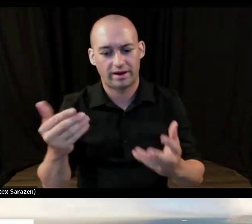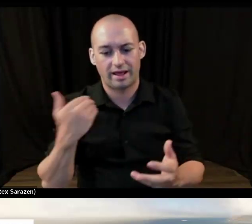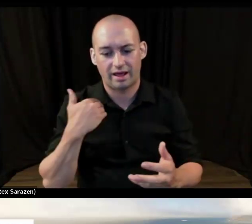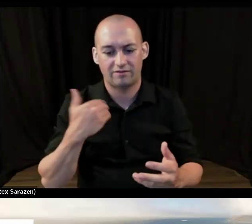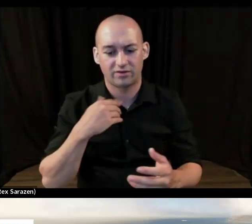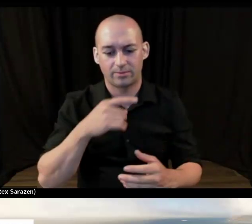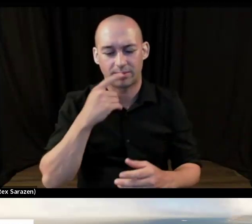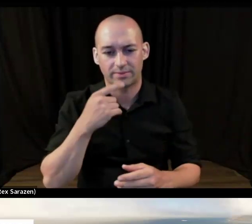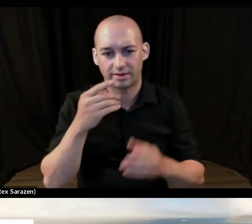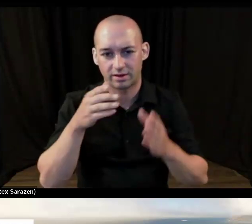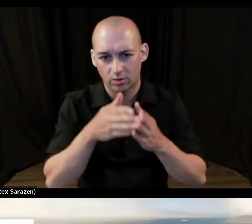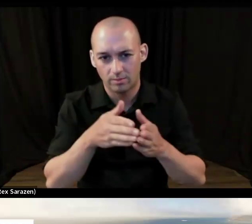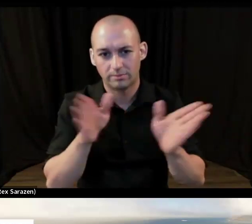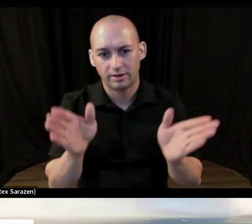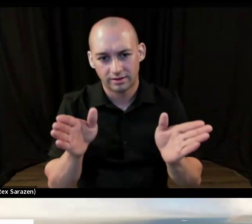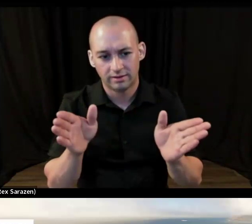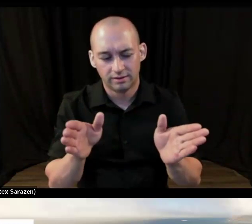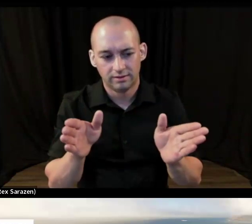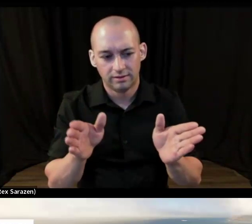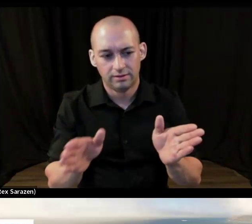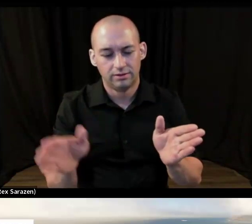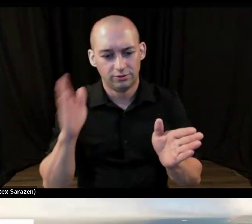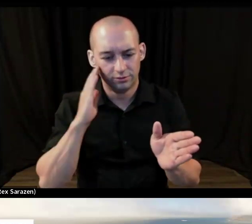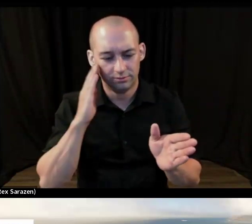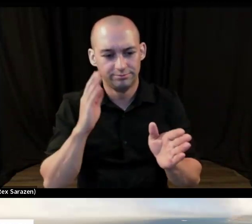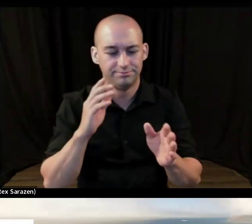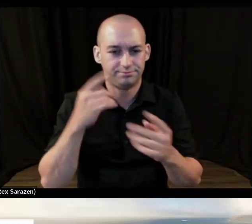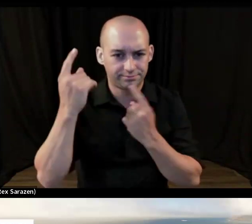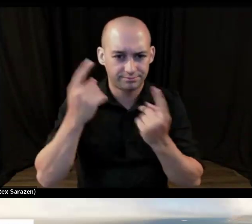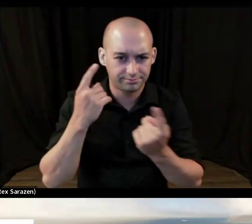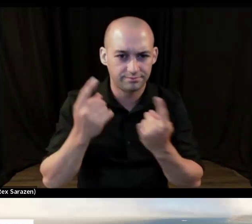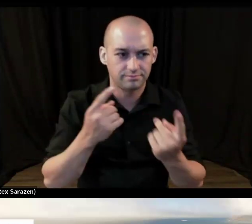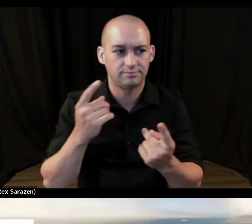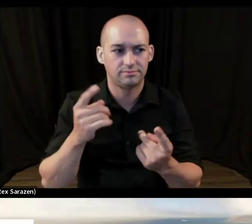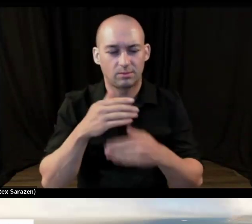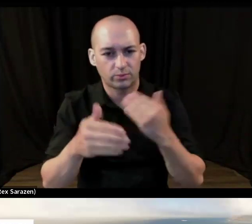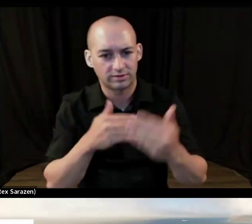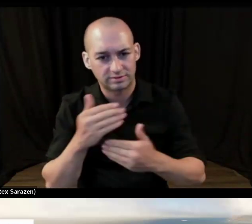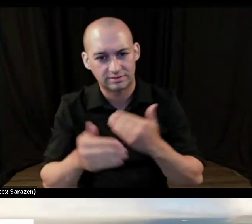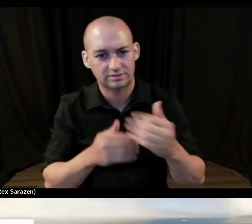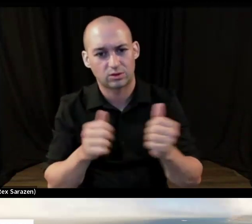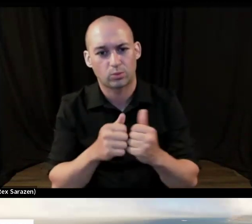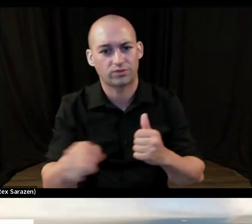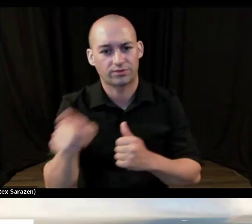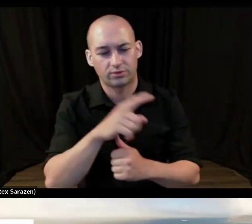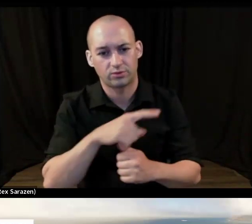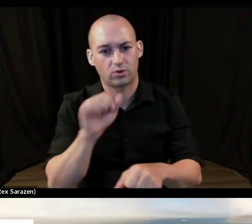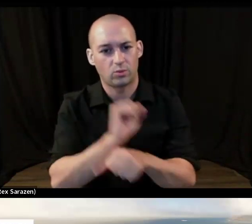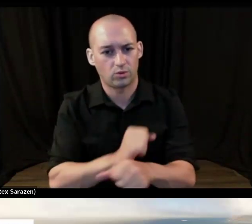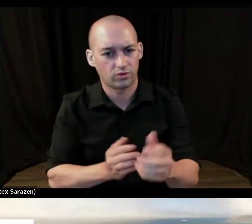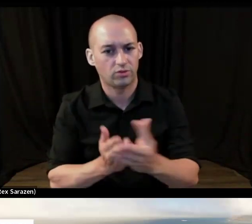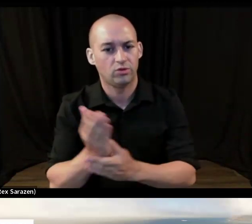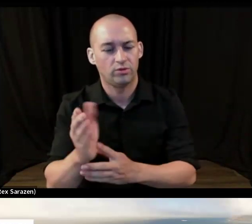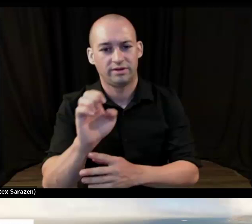and open and sort of, deliberative process with you all to kind of work through the evolution of